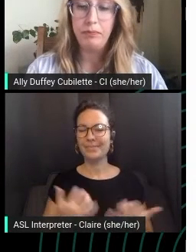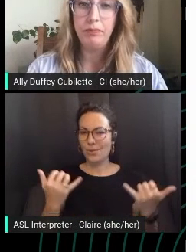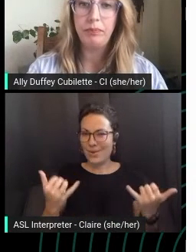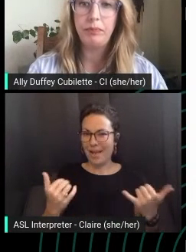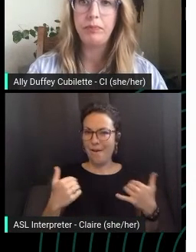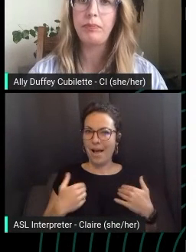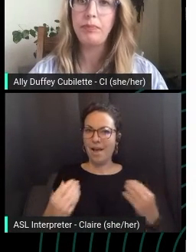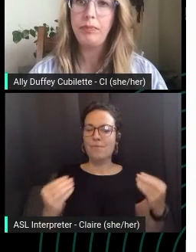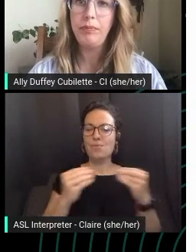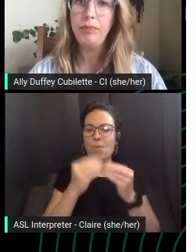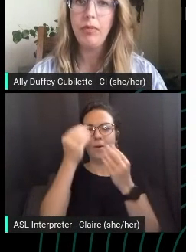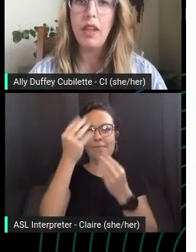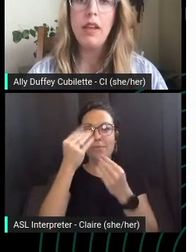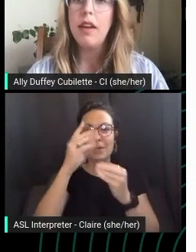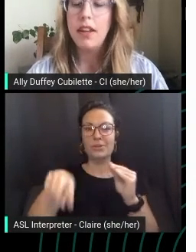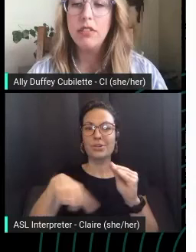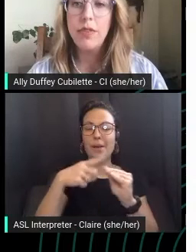box.